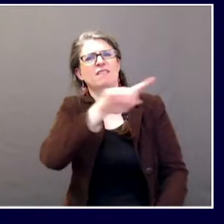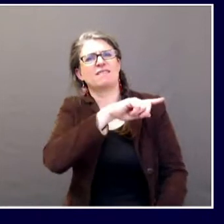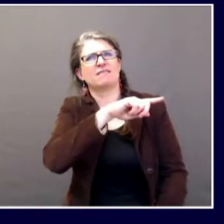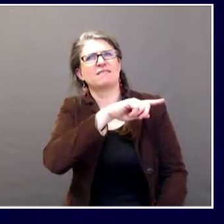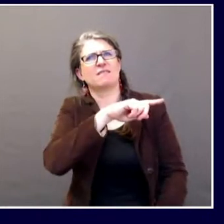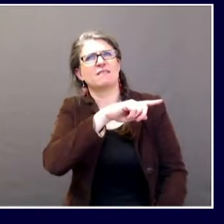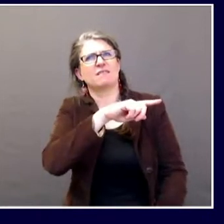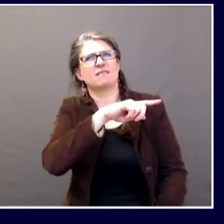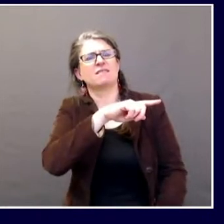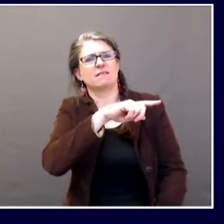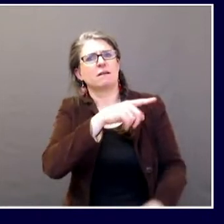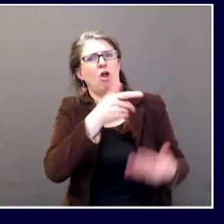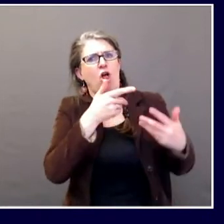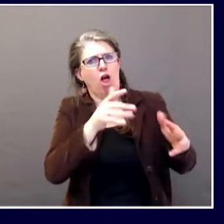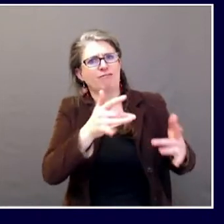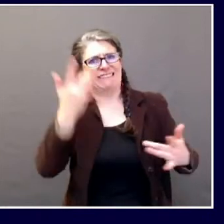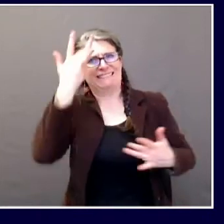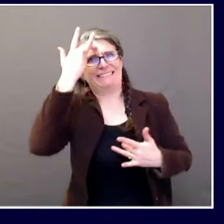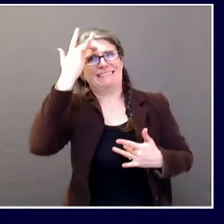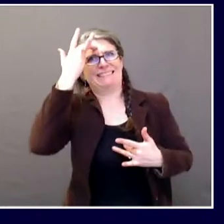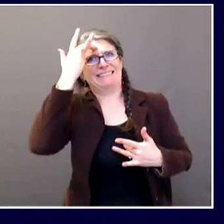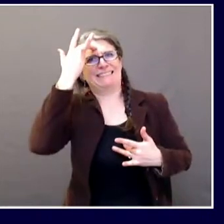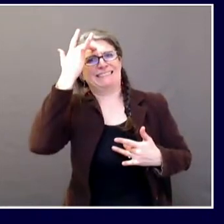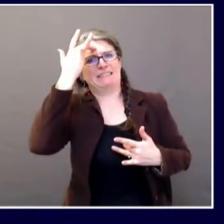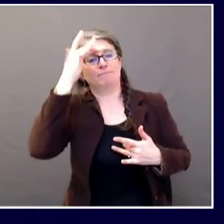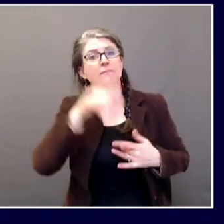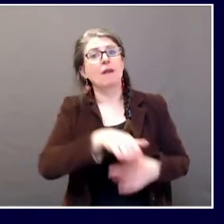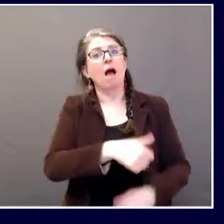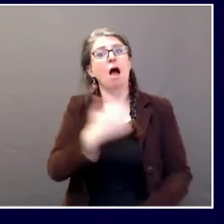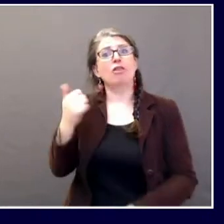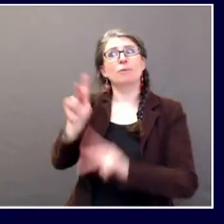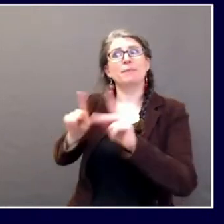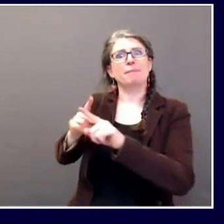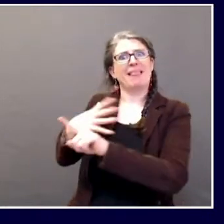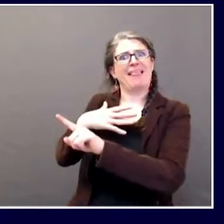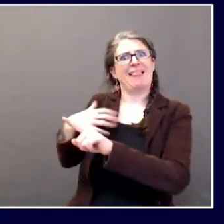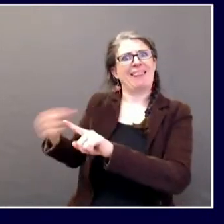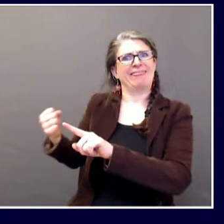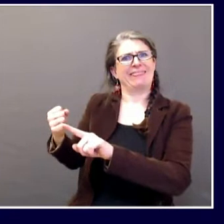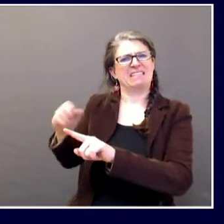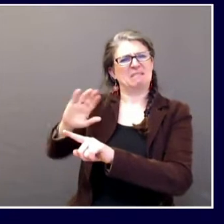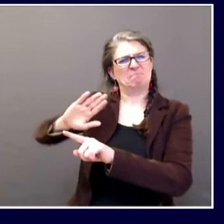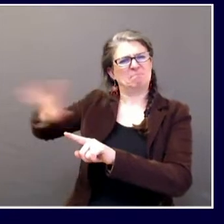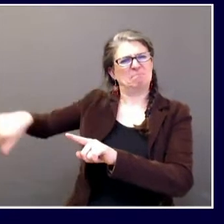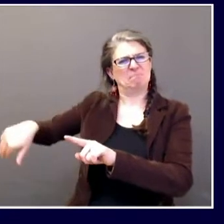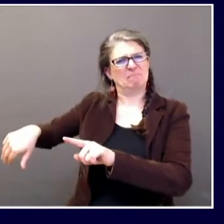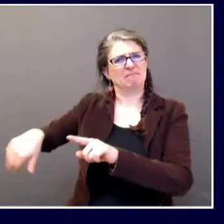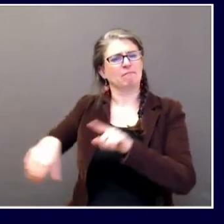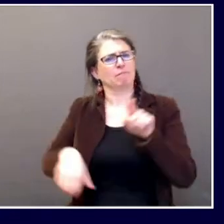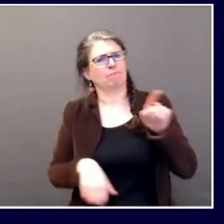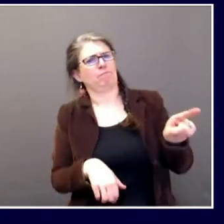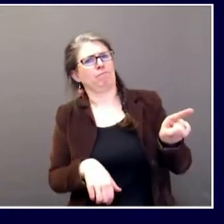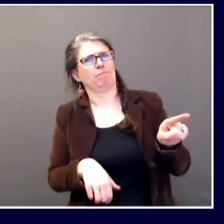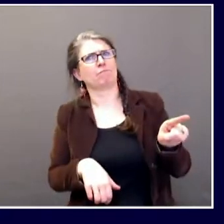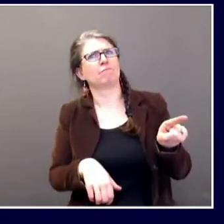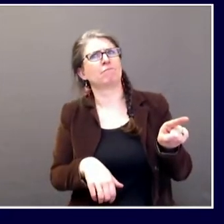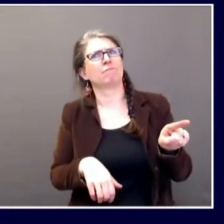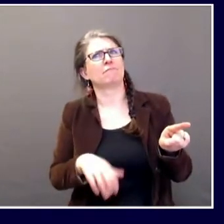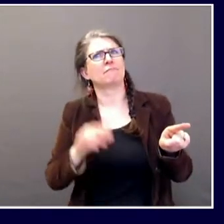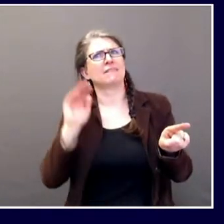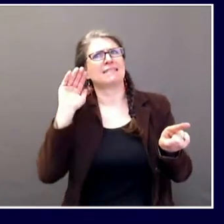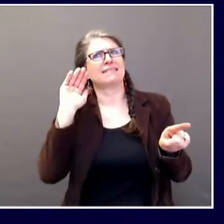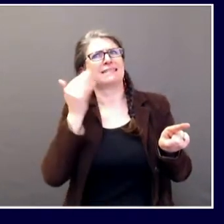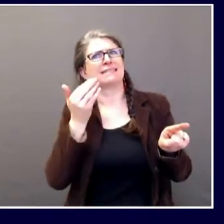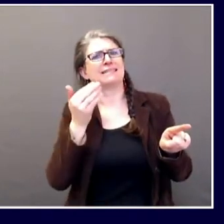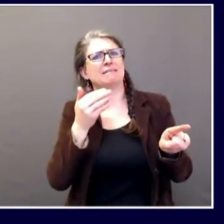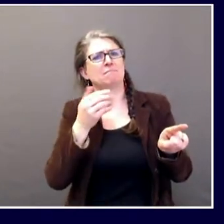forms. And since it looks like this rollout for that group will continue for at least a few more weeks, is there